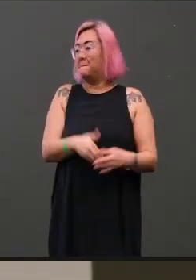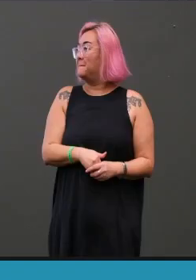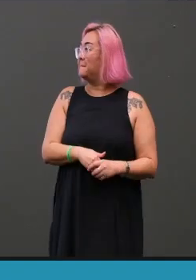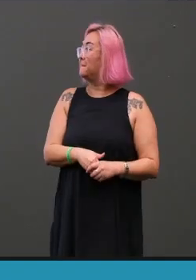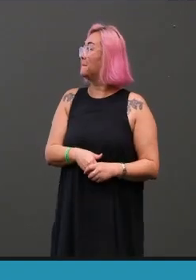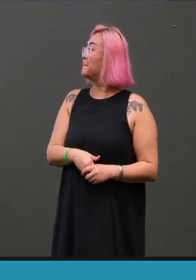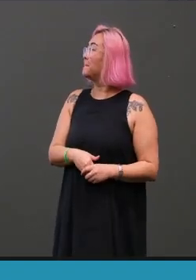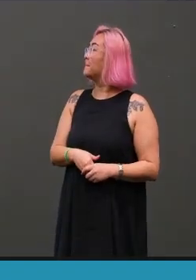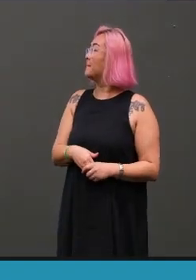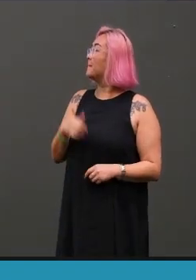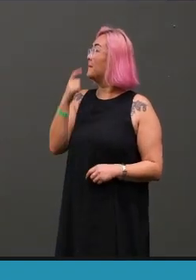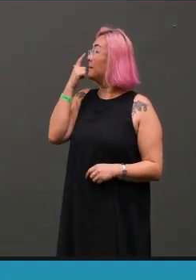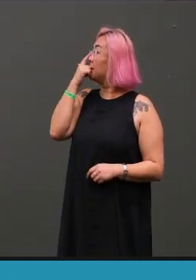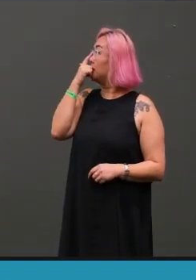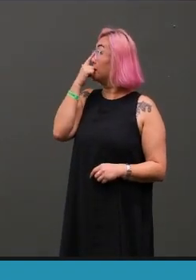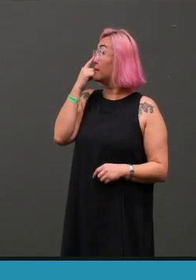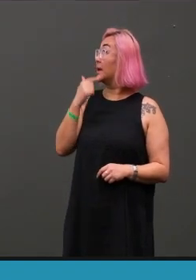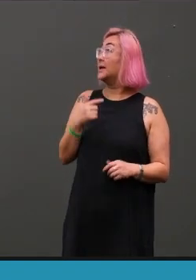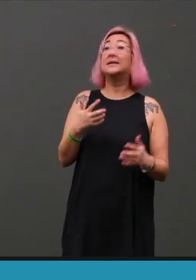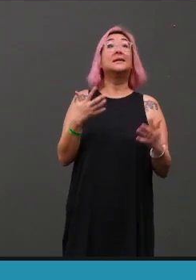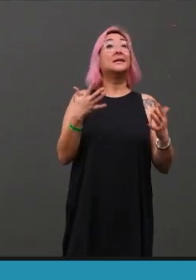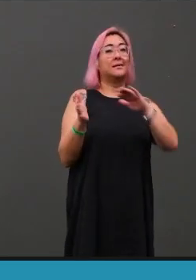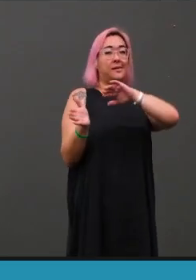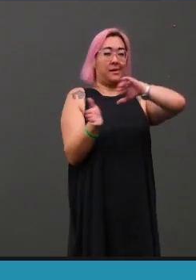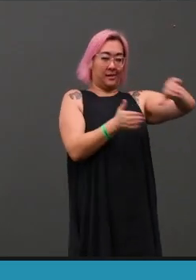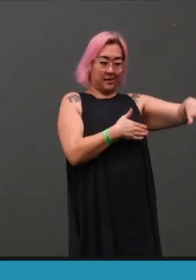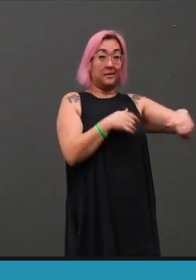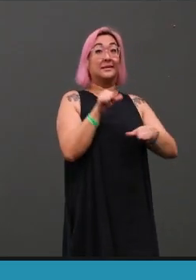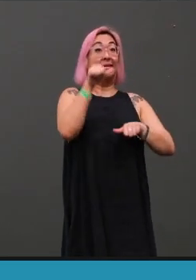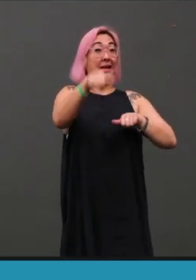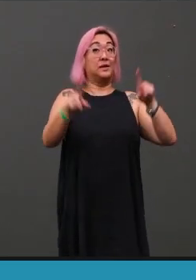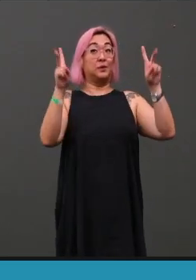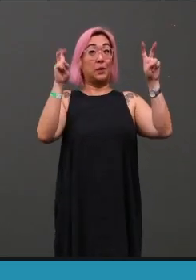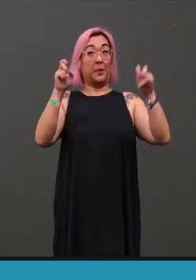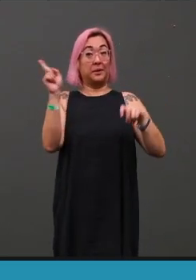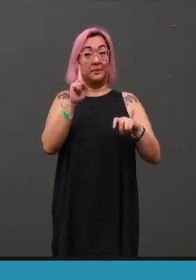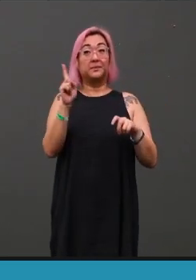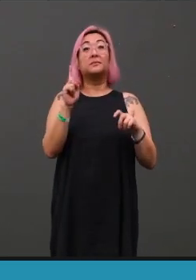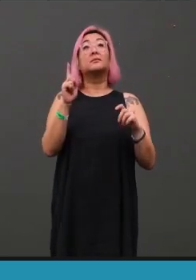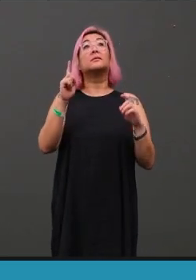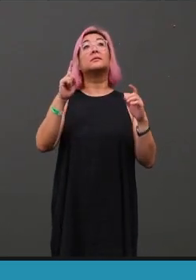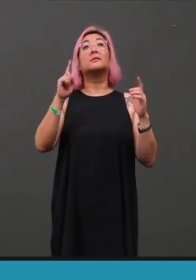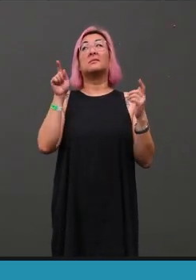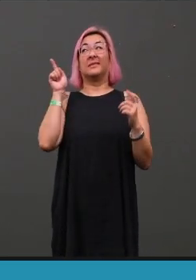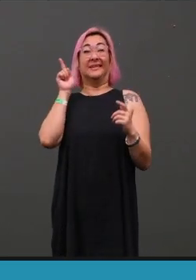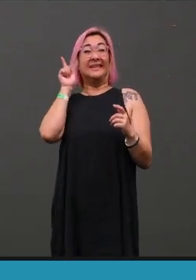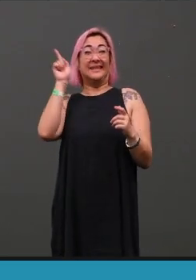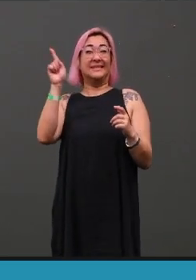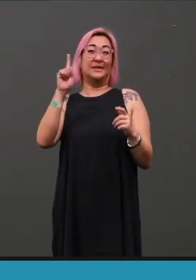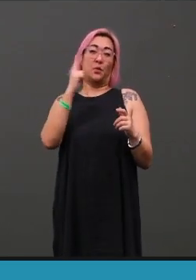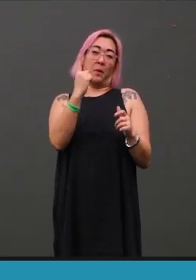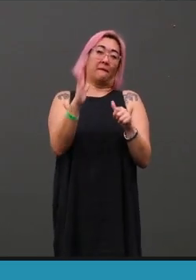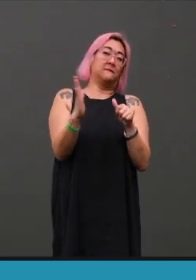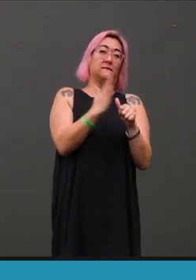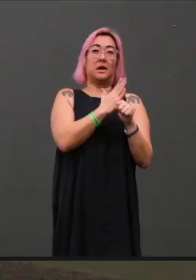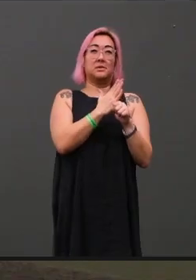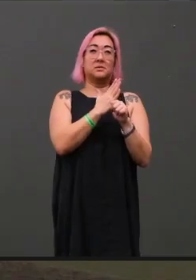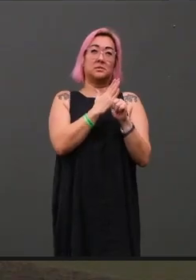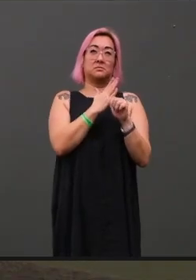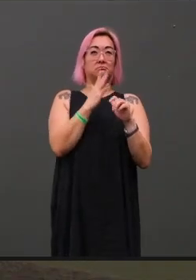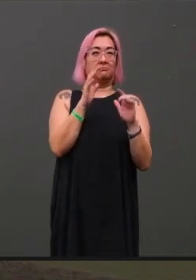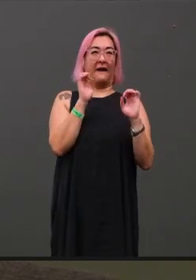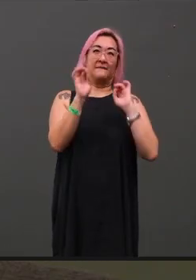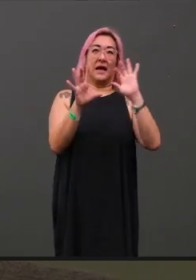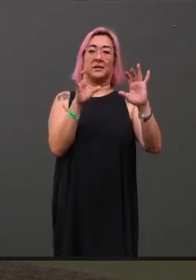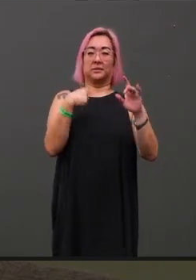Let's jump to a different topic. And this is actually one of the first effects I did, which is wind in Kathy Rain 2. With wind,